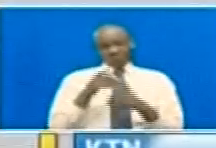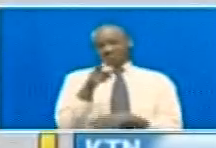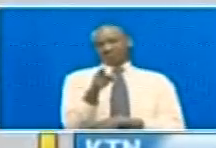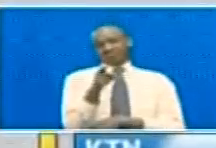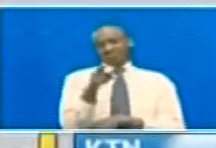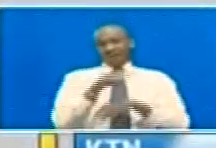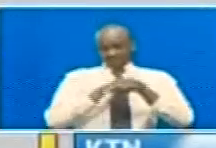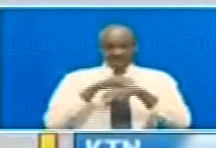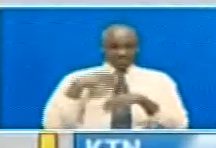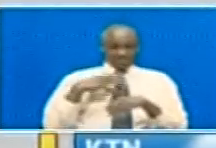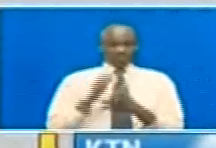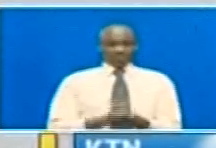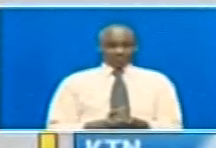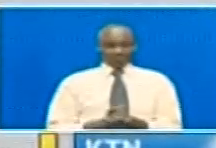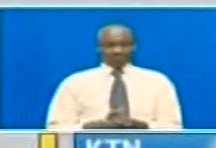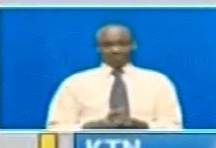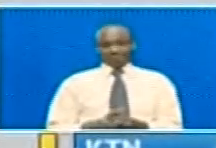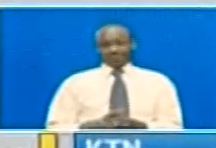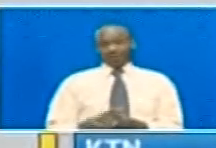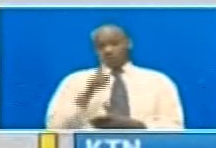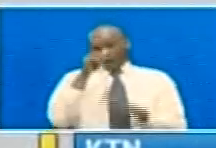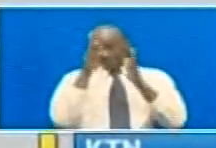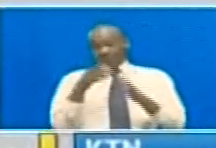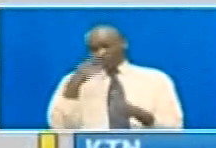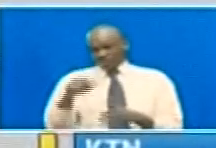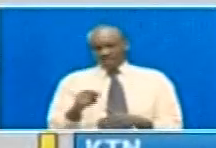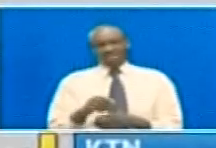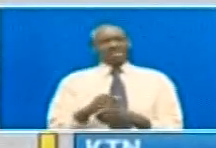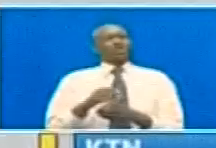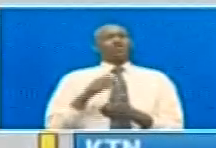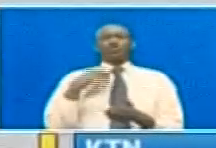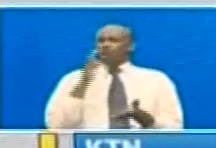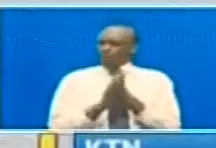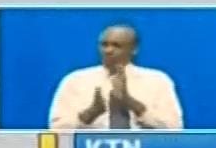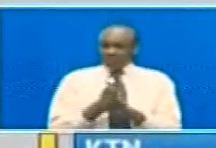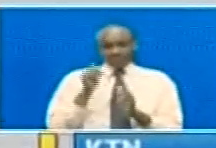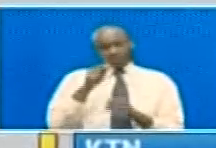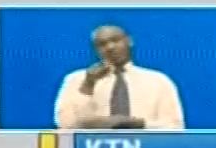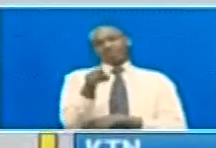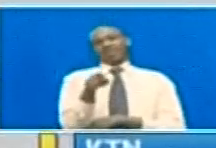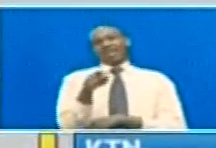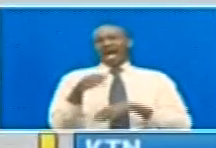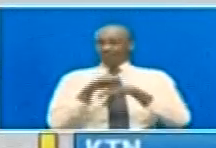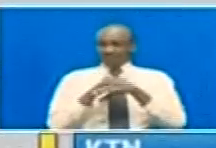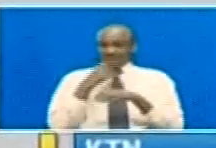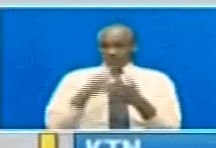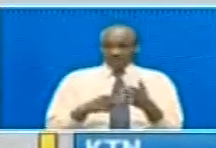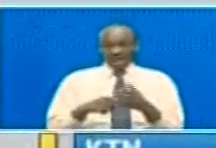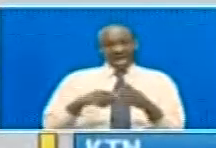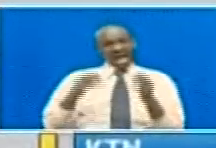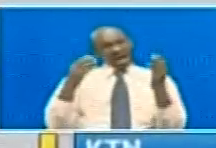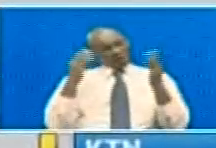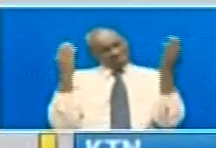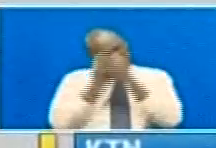screen there. And very quickly, Jen Reson on Twitter says, no and never. Why should they even allow daytime Africans if they won't allow them at